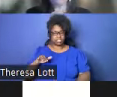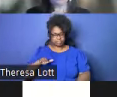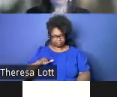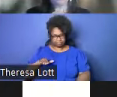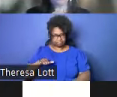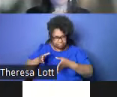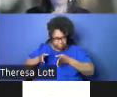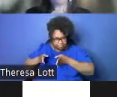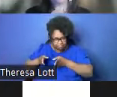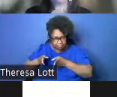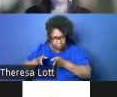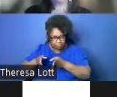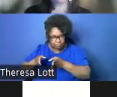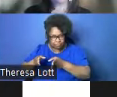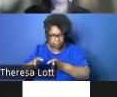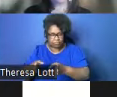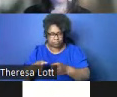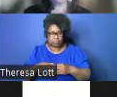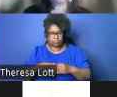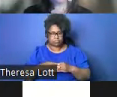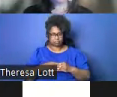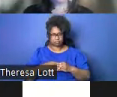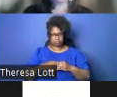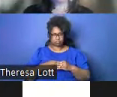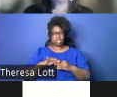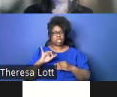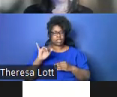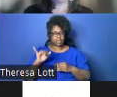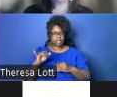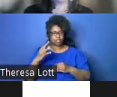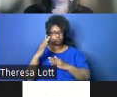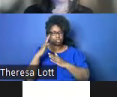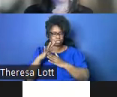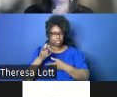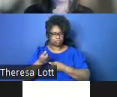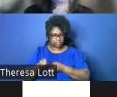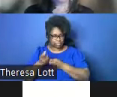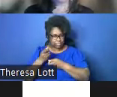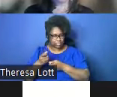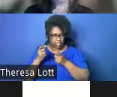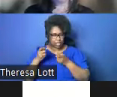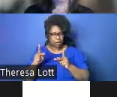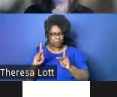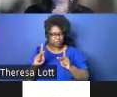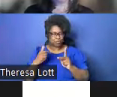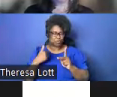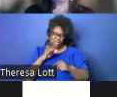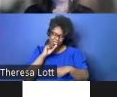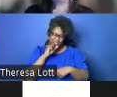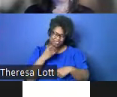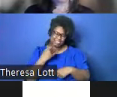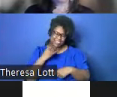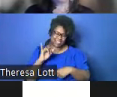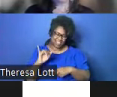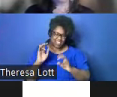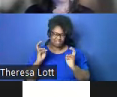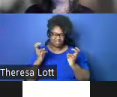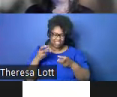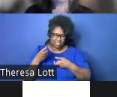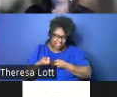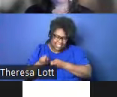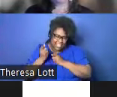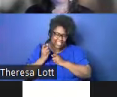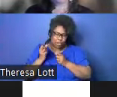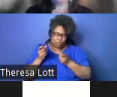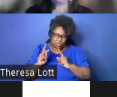We see that as one of the main dig opportunities, which is a phrase that we love. If we can dig once